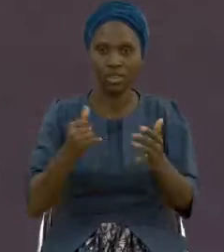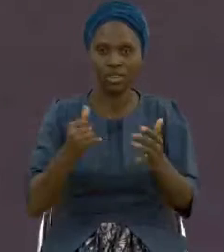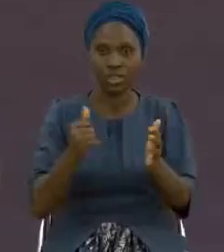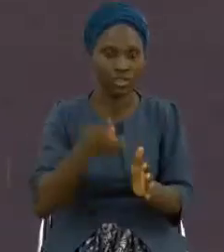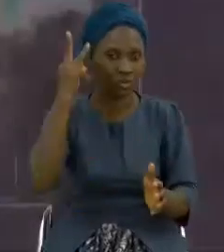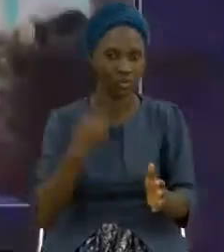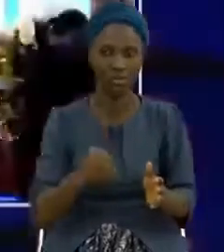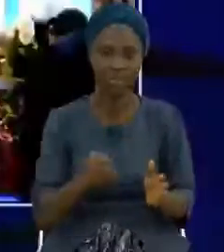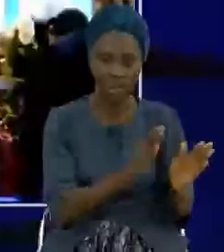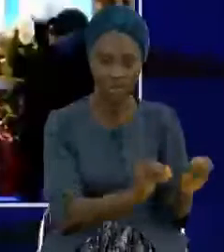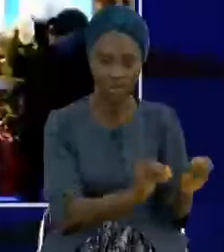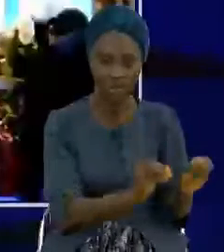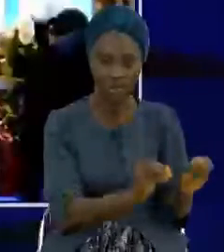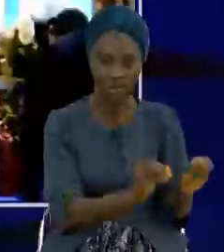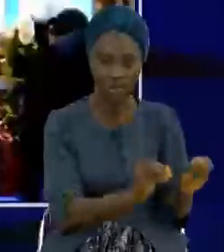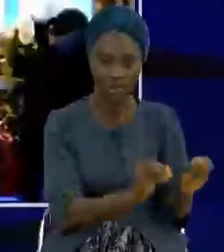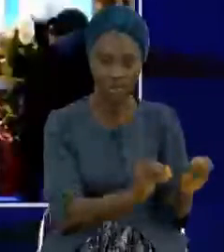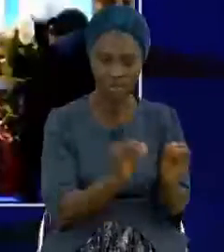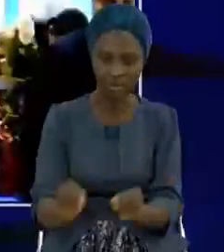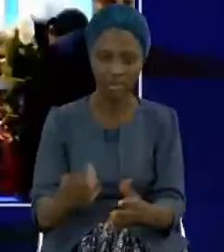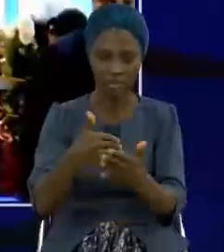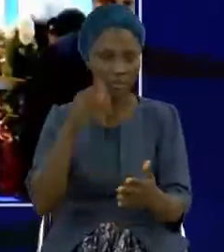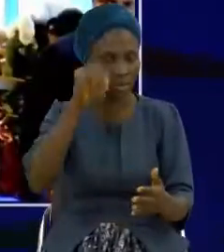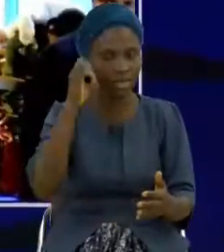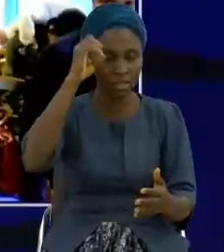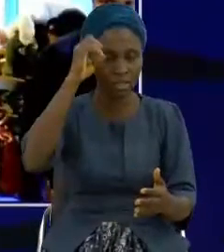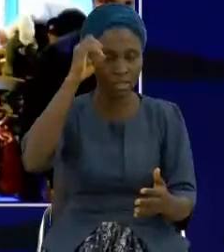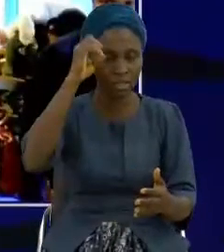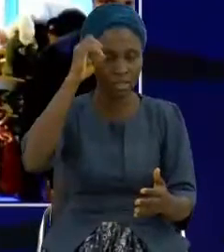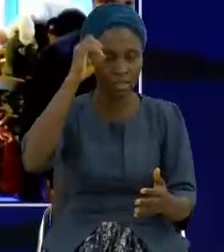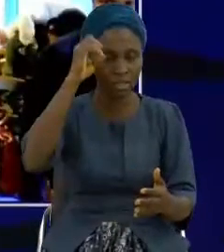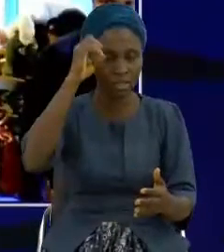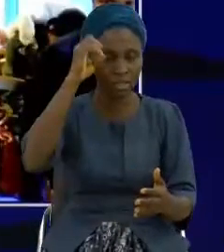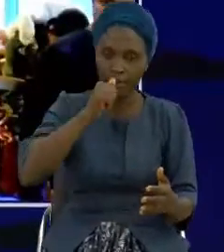cross, endured the cross.